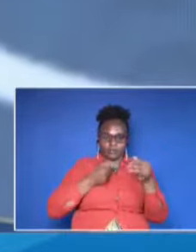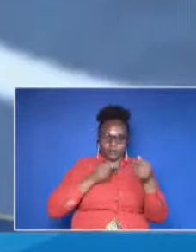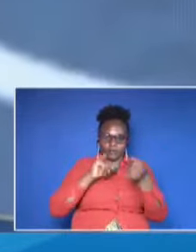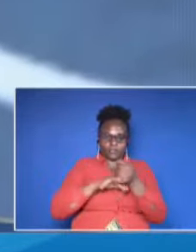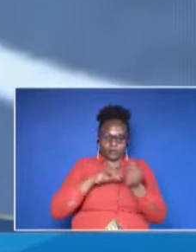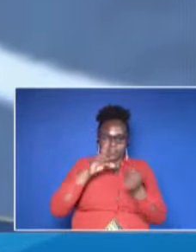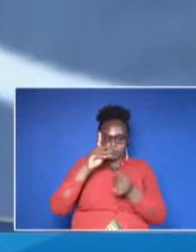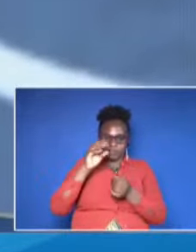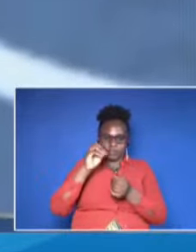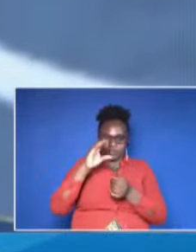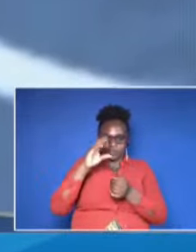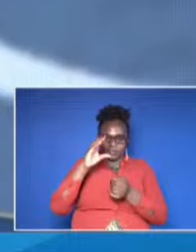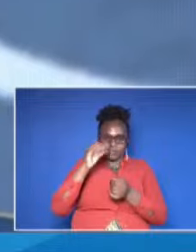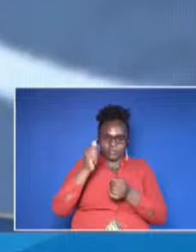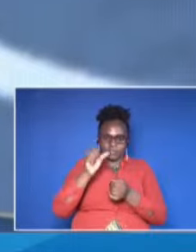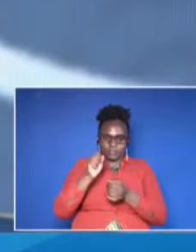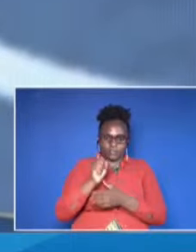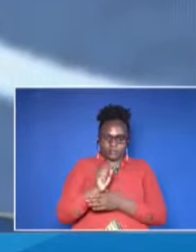Pastor DOR